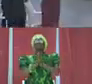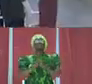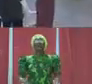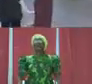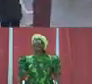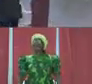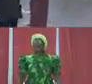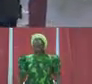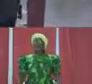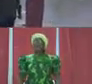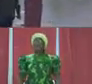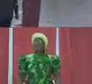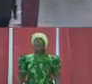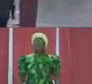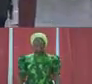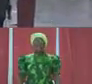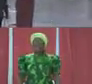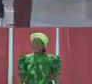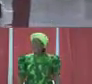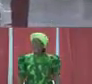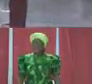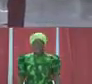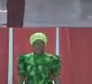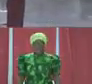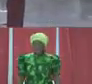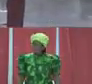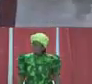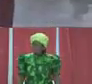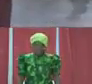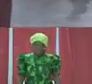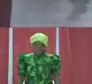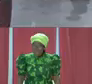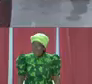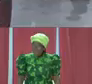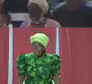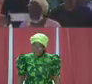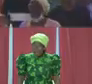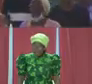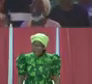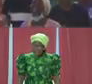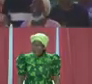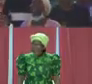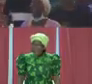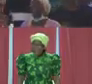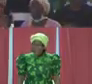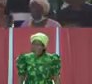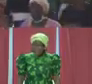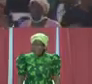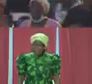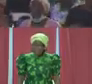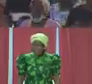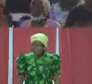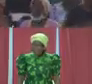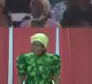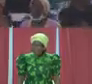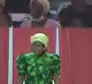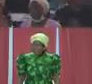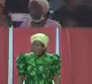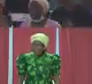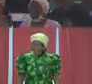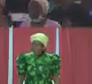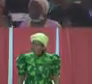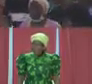Maurindra moku kutundere makashike romoku tunde. Inkere moku ronde makashike romoku